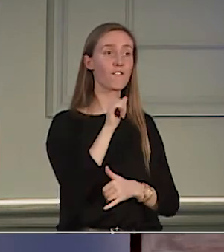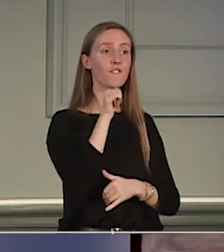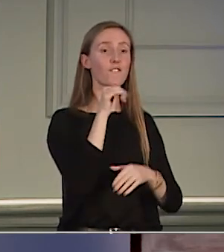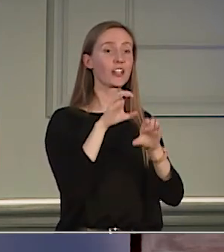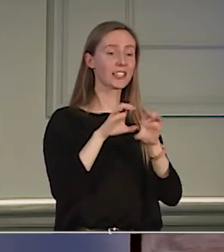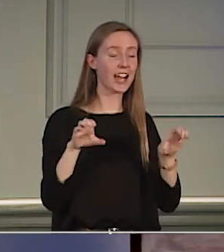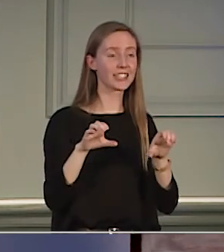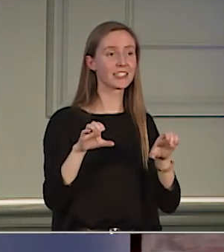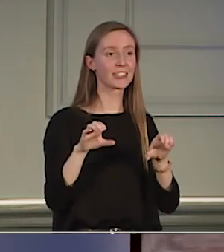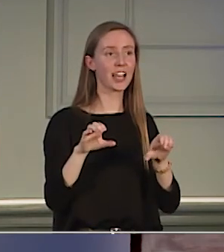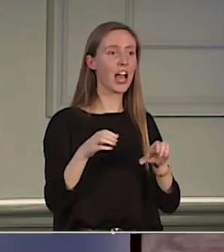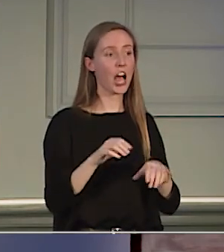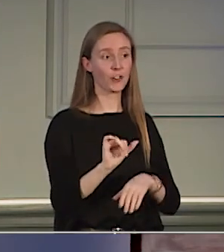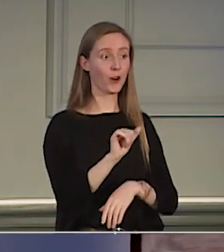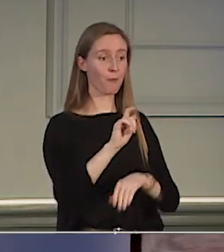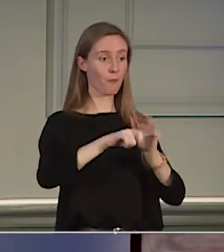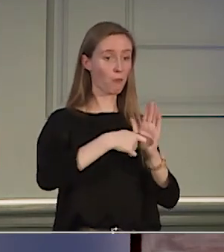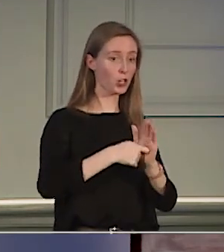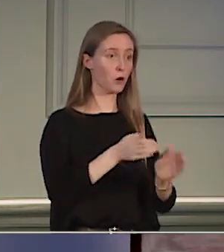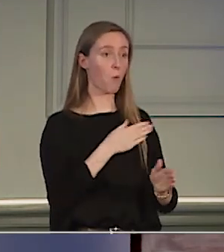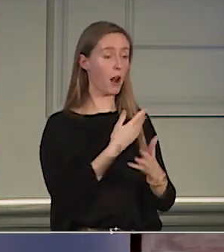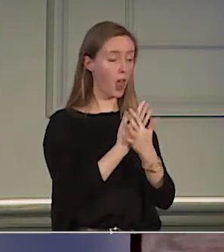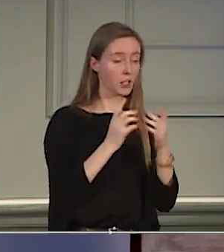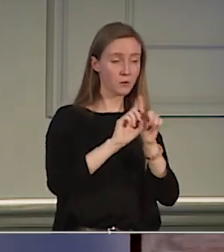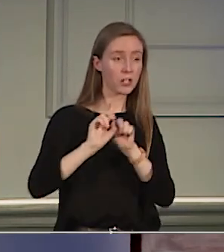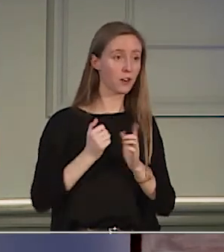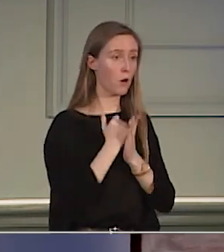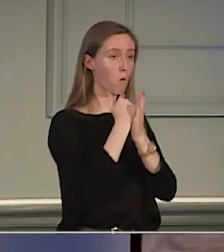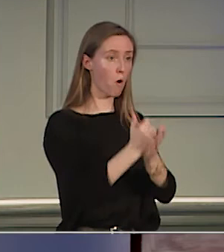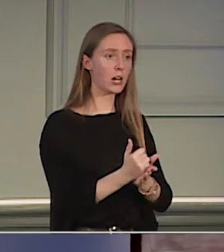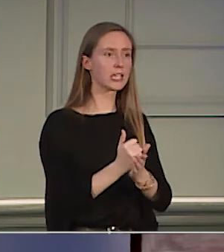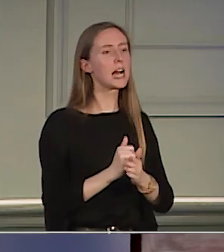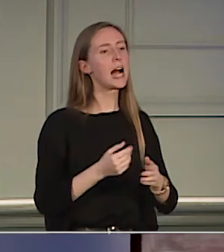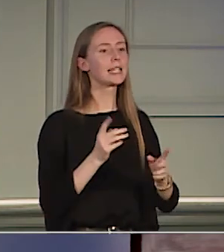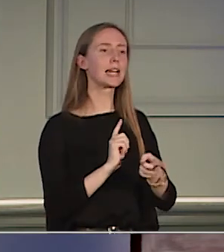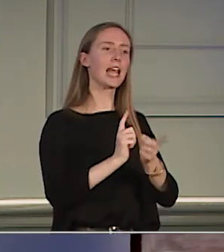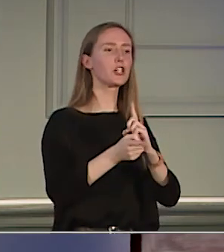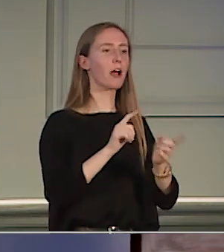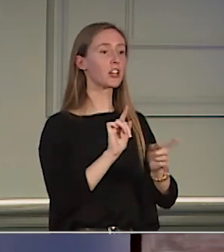won various awards as well. I was talking to her beforehand. And it's an interactive music technology